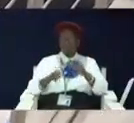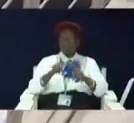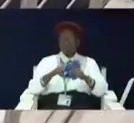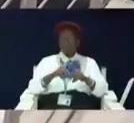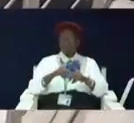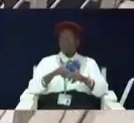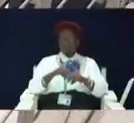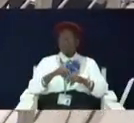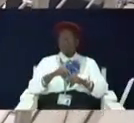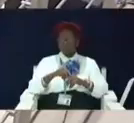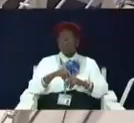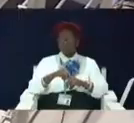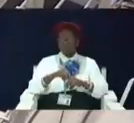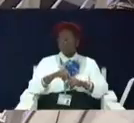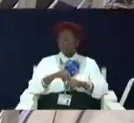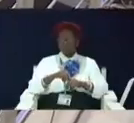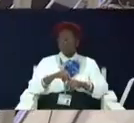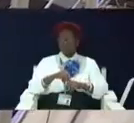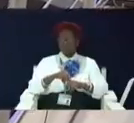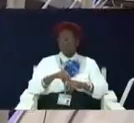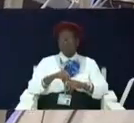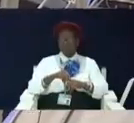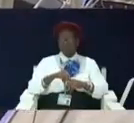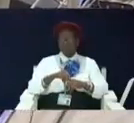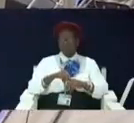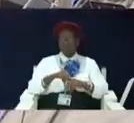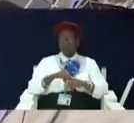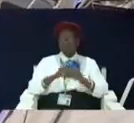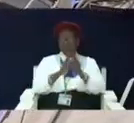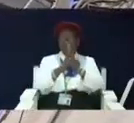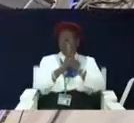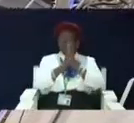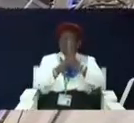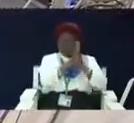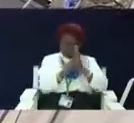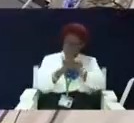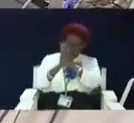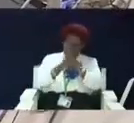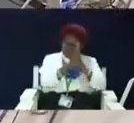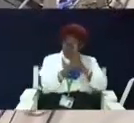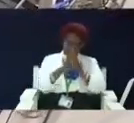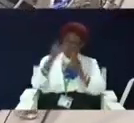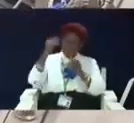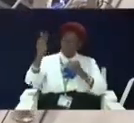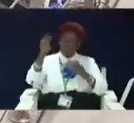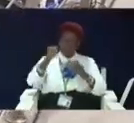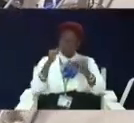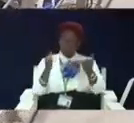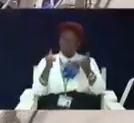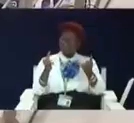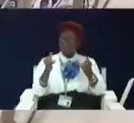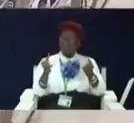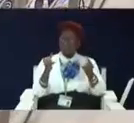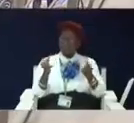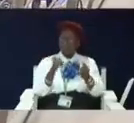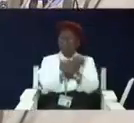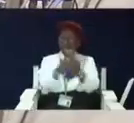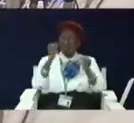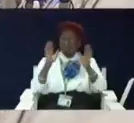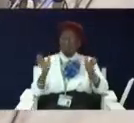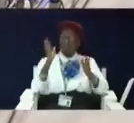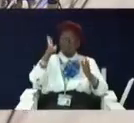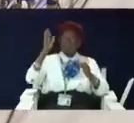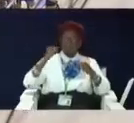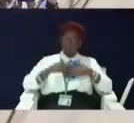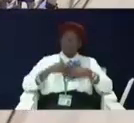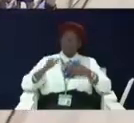fún wọn. Intercede for them. Ẹ jẹ́ àbẹ̀bẹ̀ nítorí tiwọn. The Savior will have mercy on them. Pé